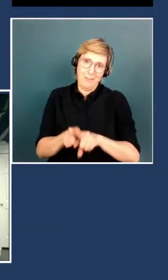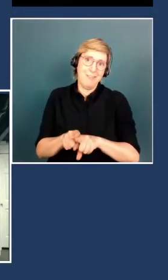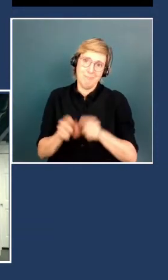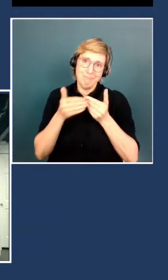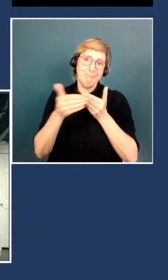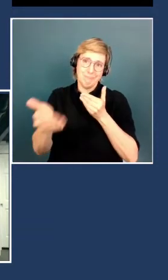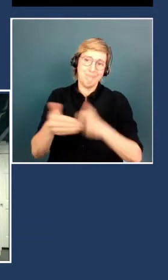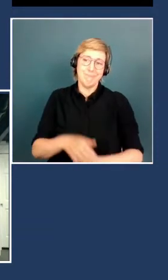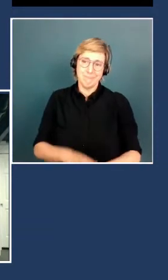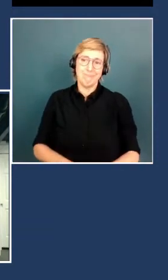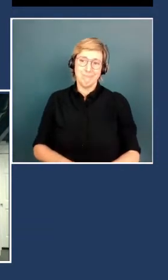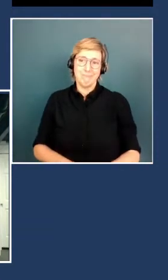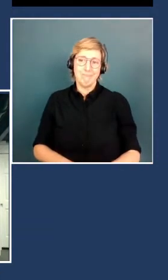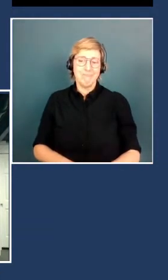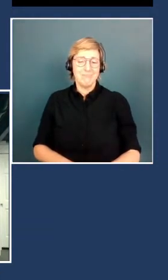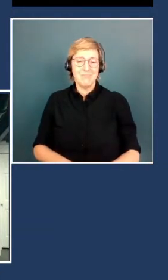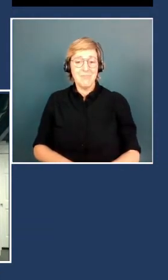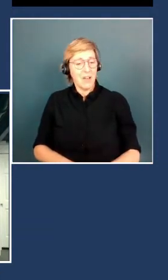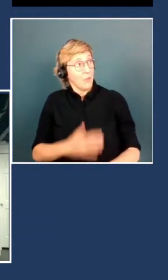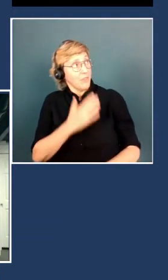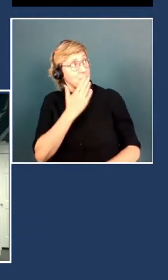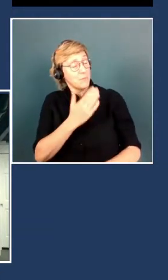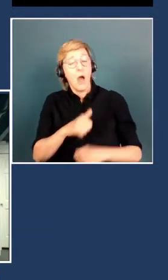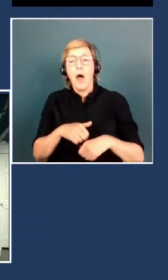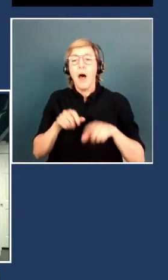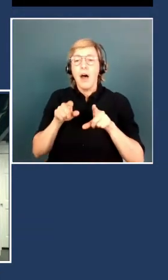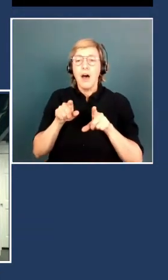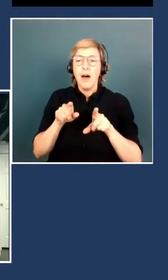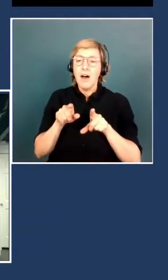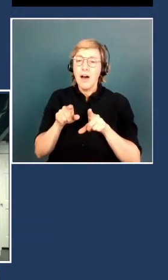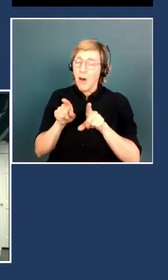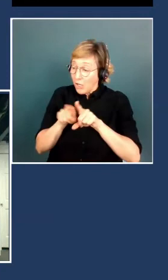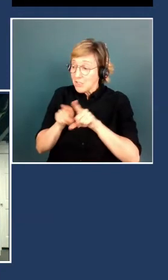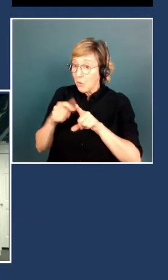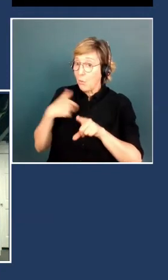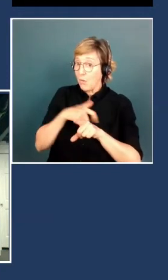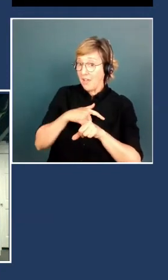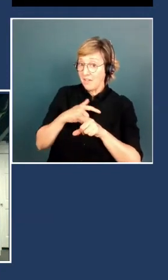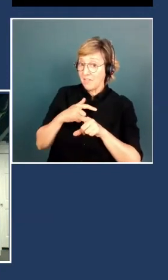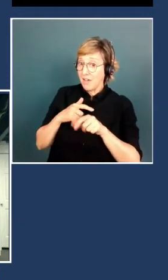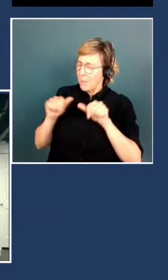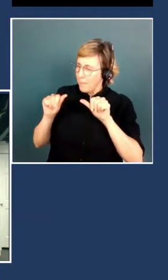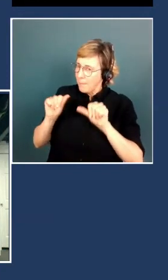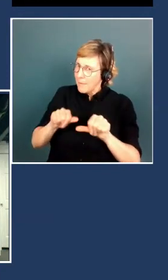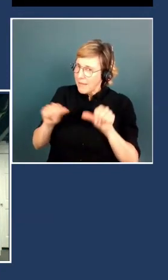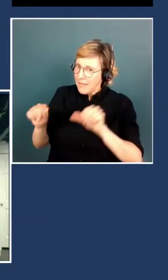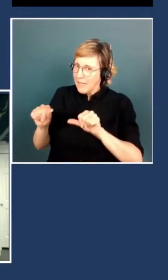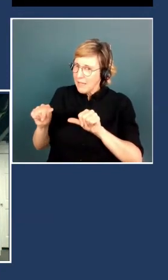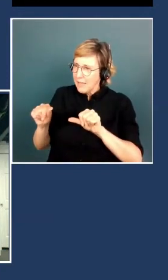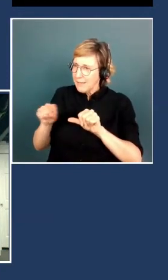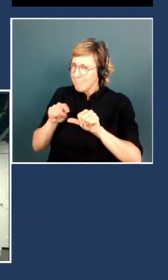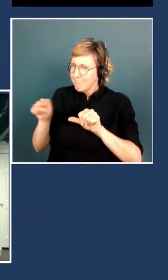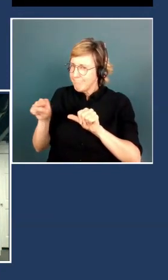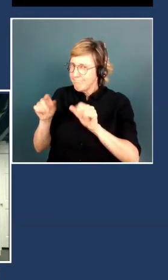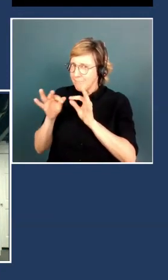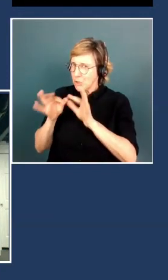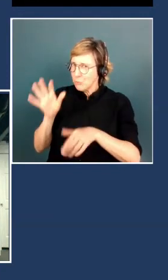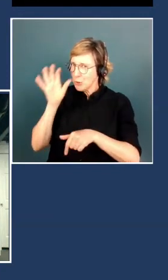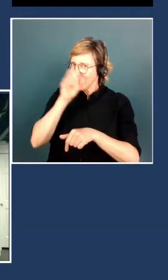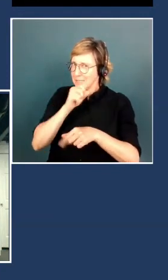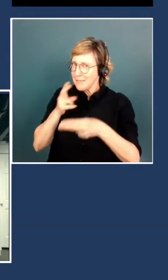Microsoft thank you for that. We also have our ability hiring program, which is really focused on all